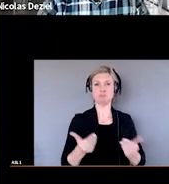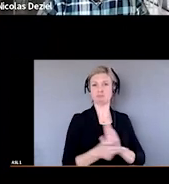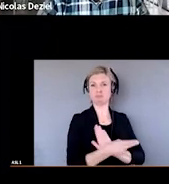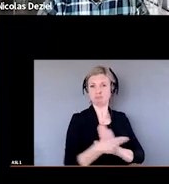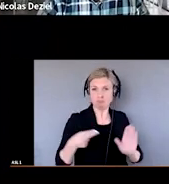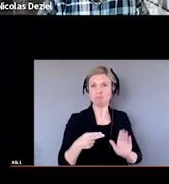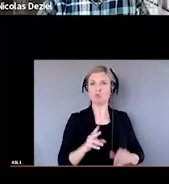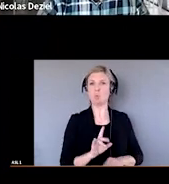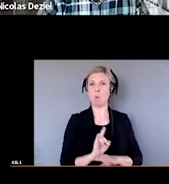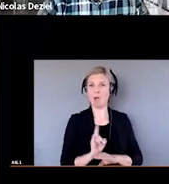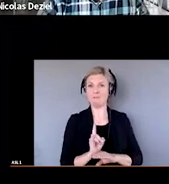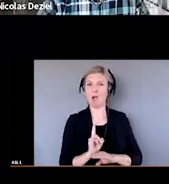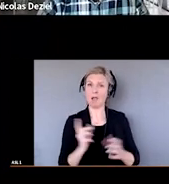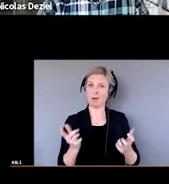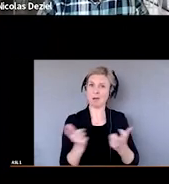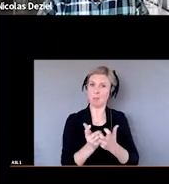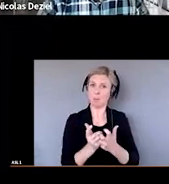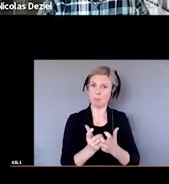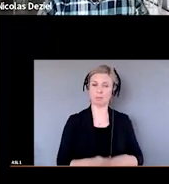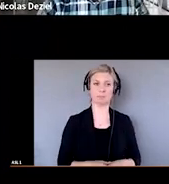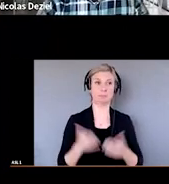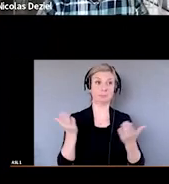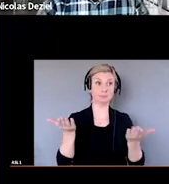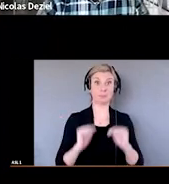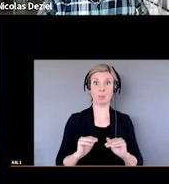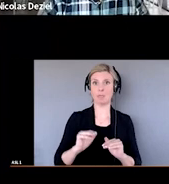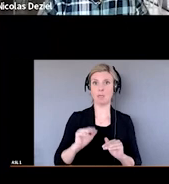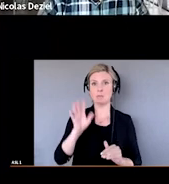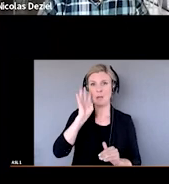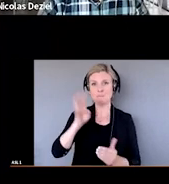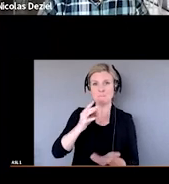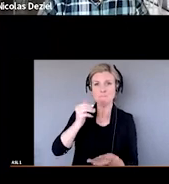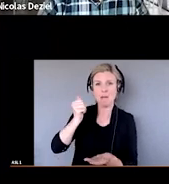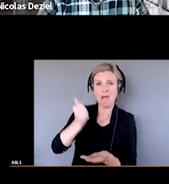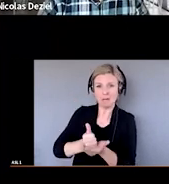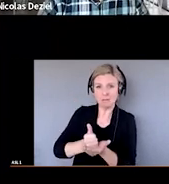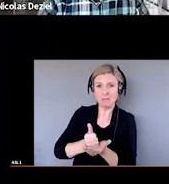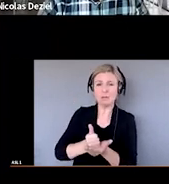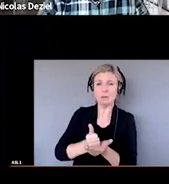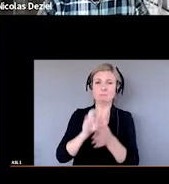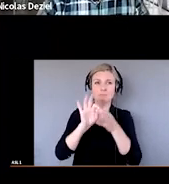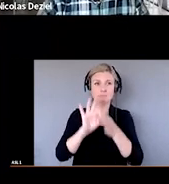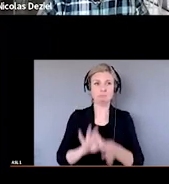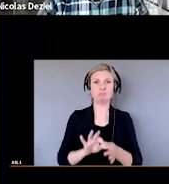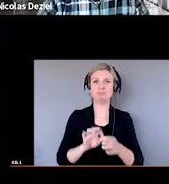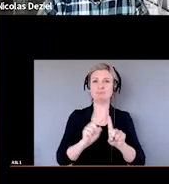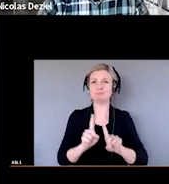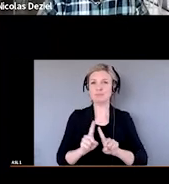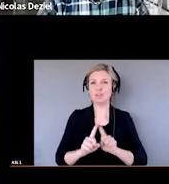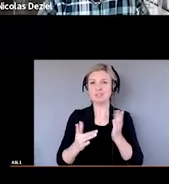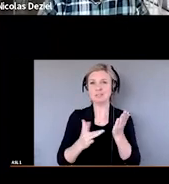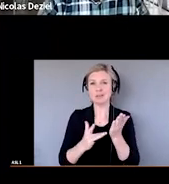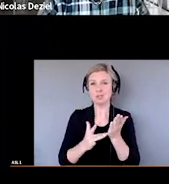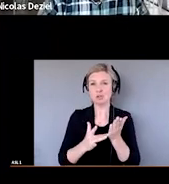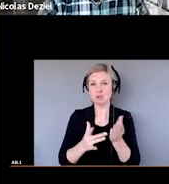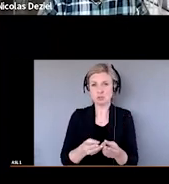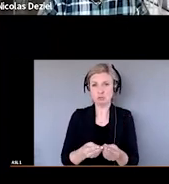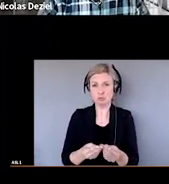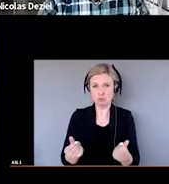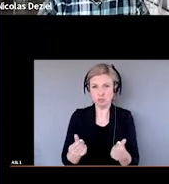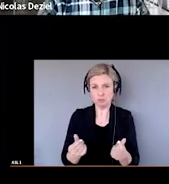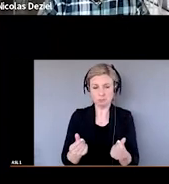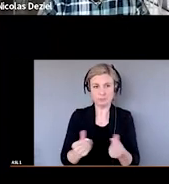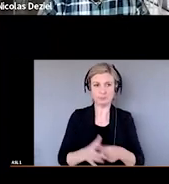patents. So patents are all about functionality. It's about the technical solution to a problem.